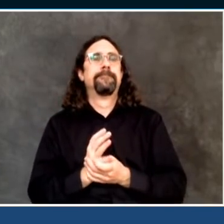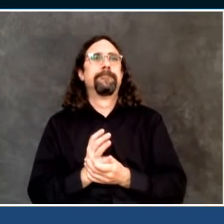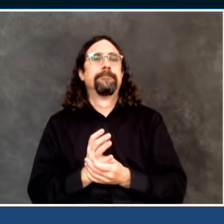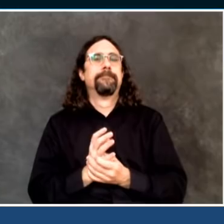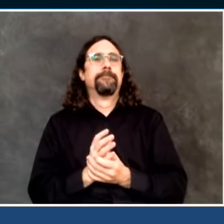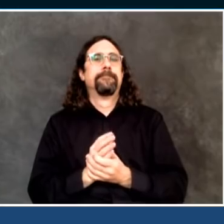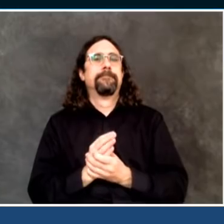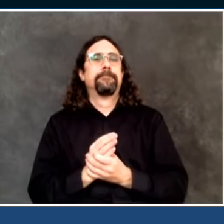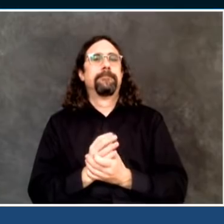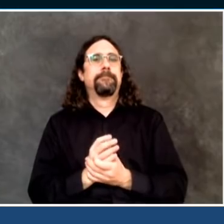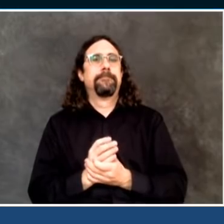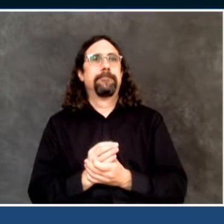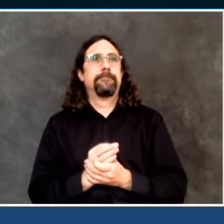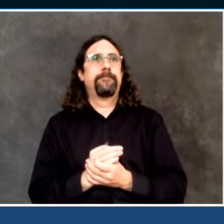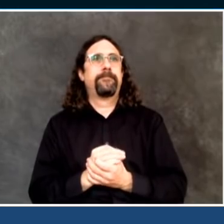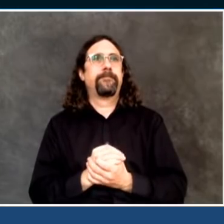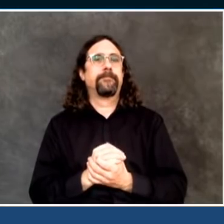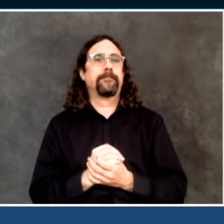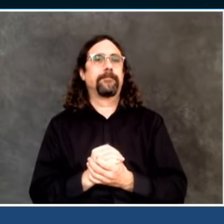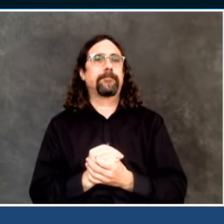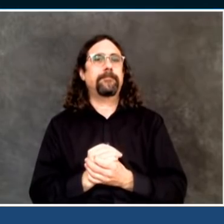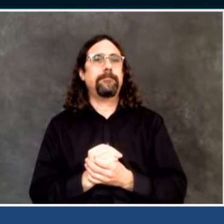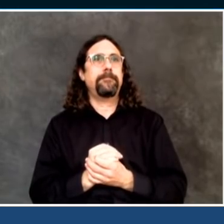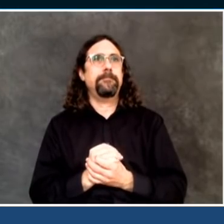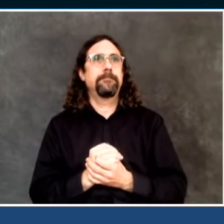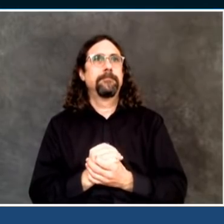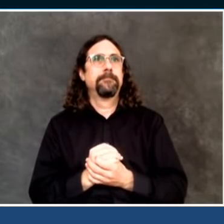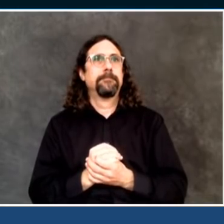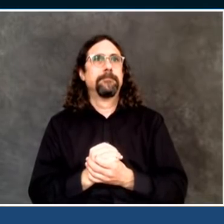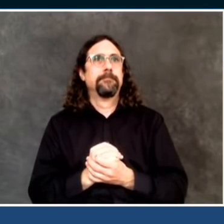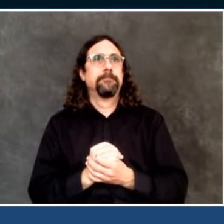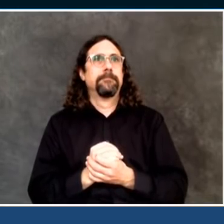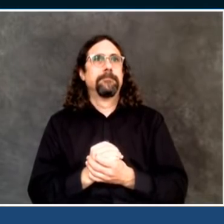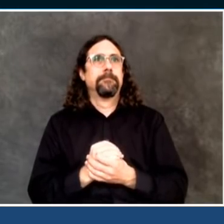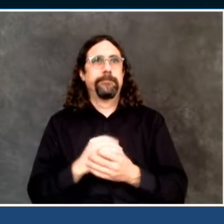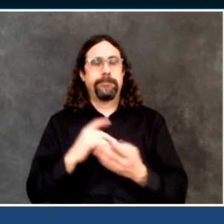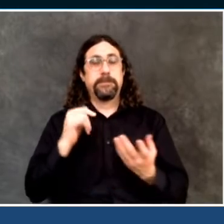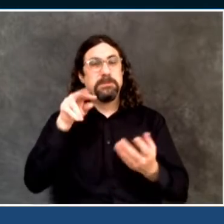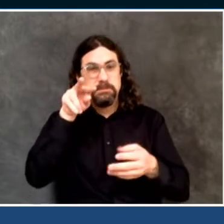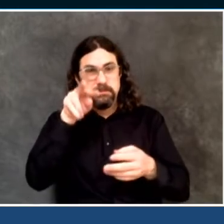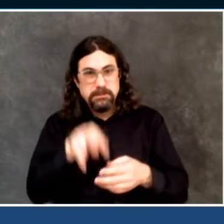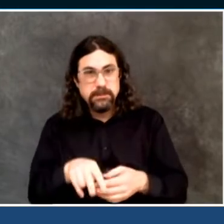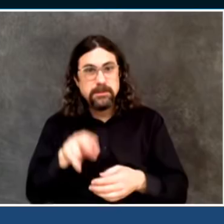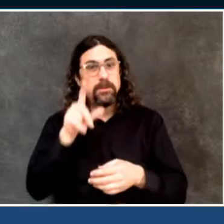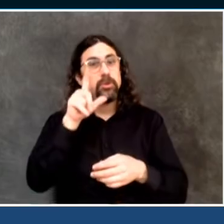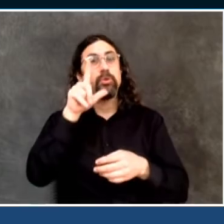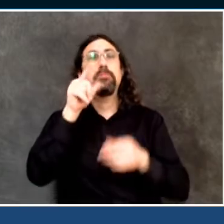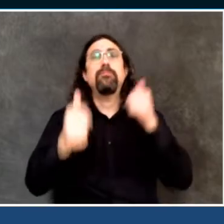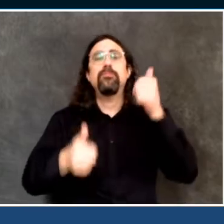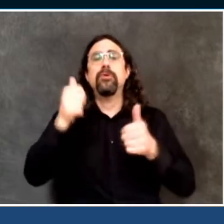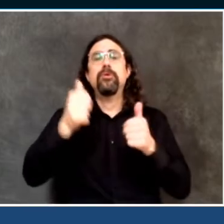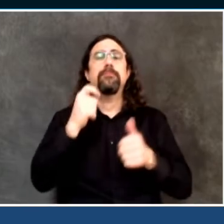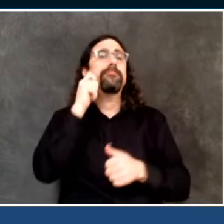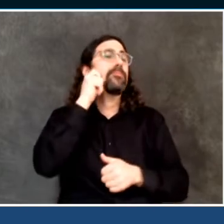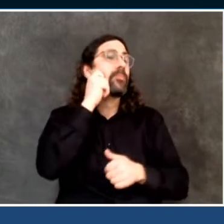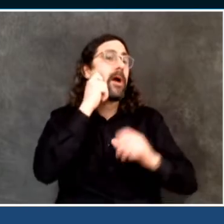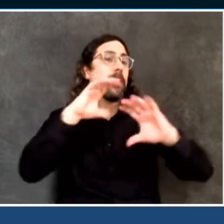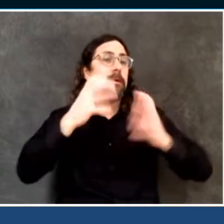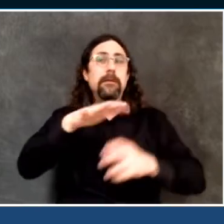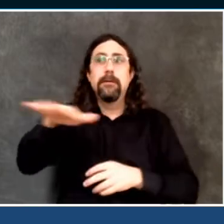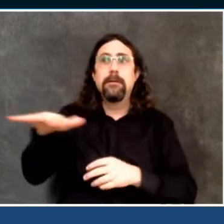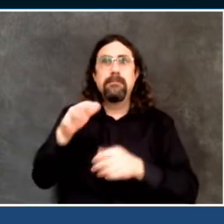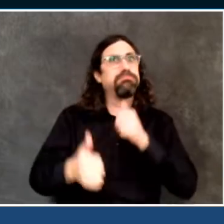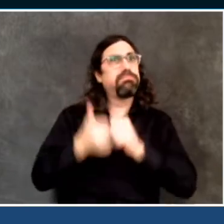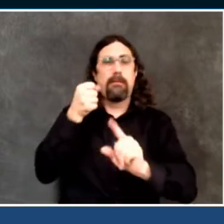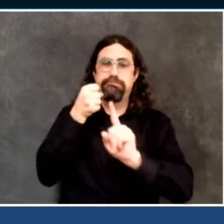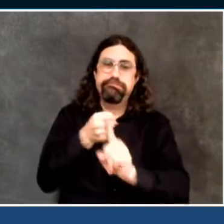foremost, have affected the Hispanic community with 34% of the deaths. That community is about 29% of